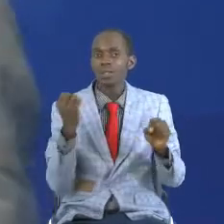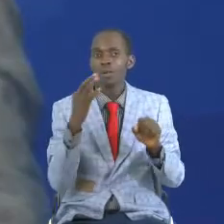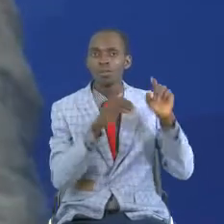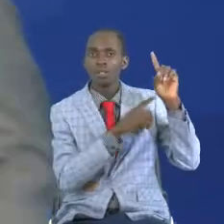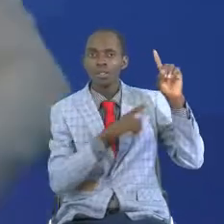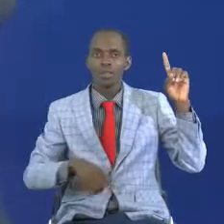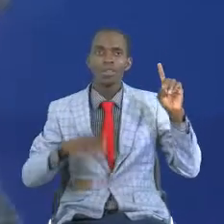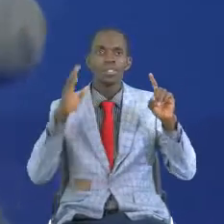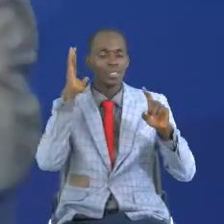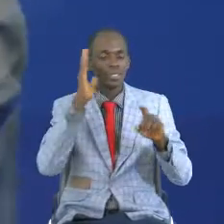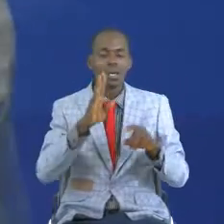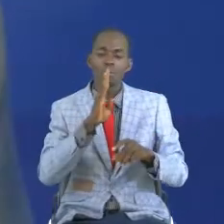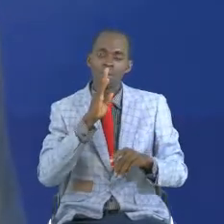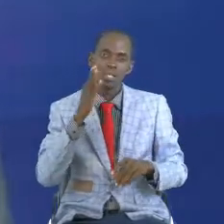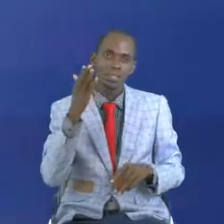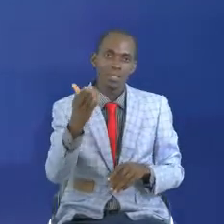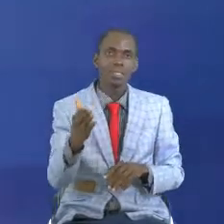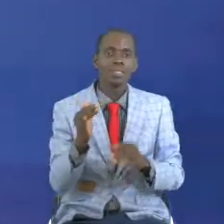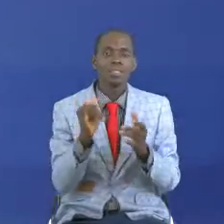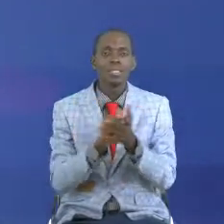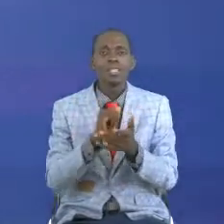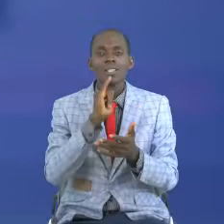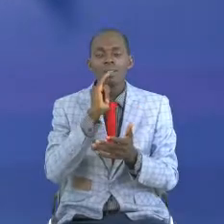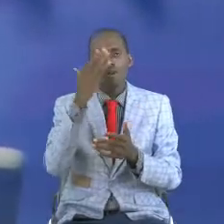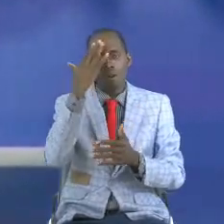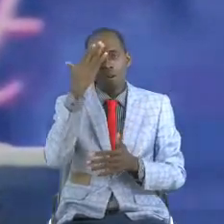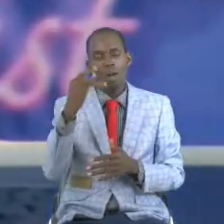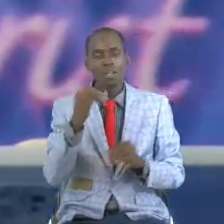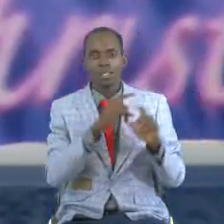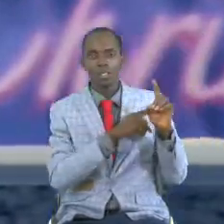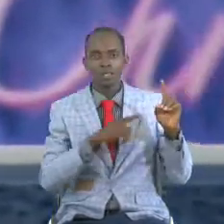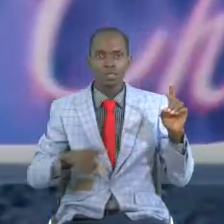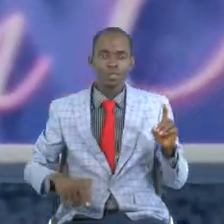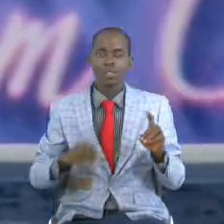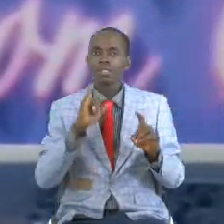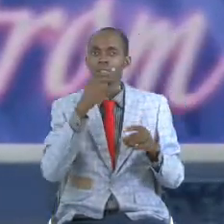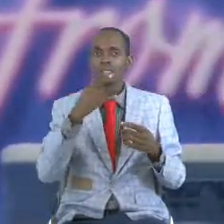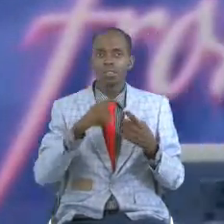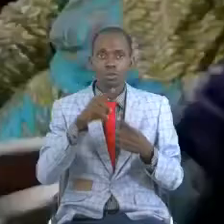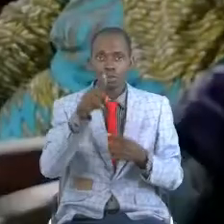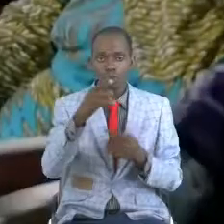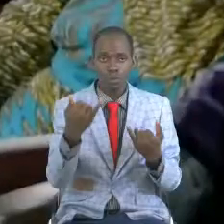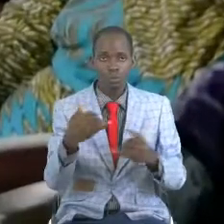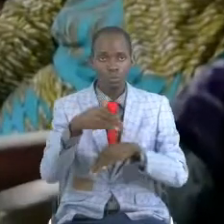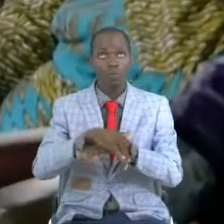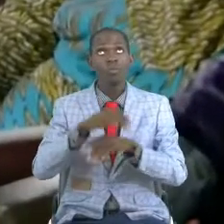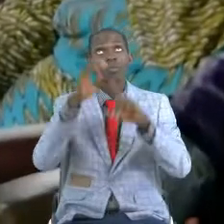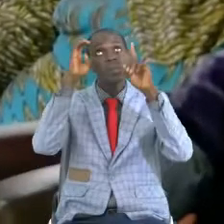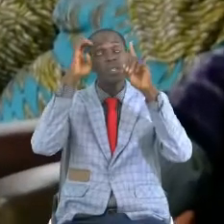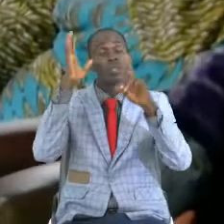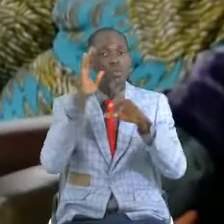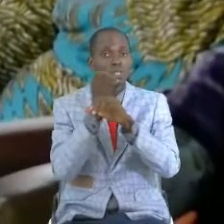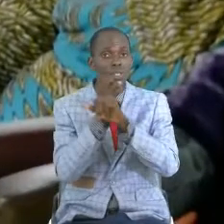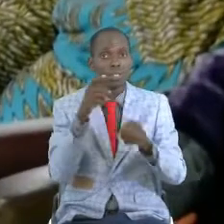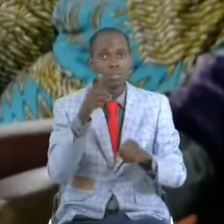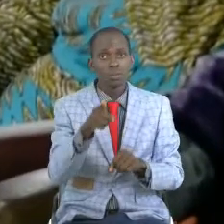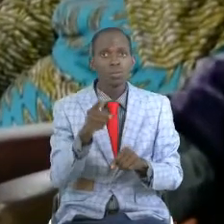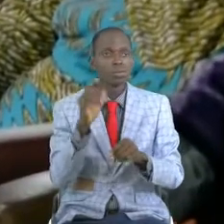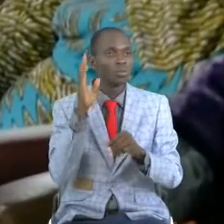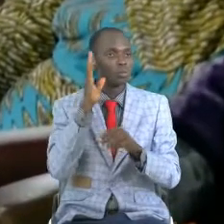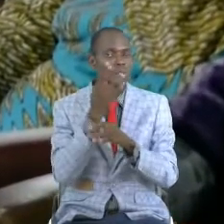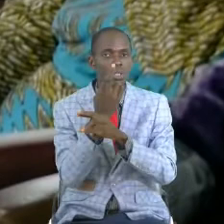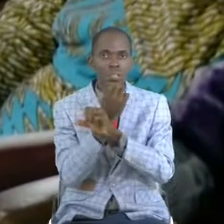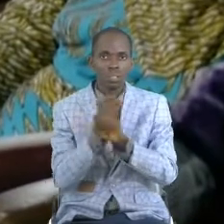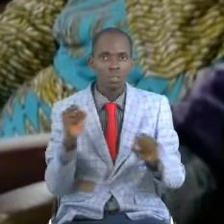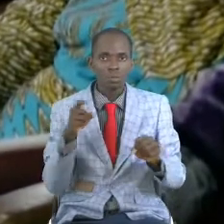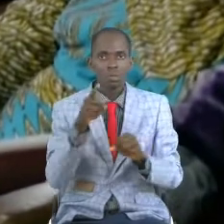walk there. That's why the Lord is going to get to you tonight. He will save you. It will redeem you. It will forgive you. It